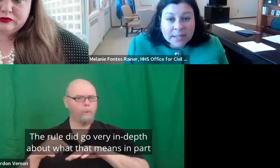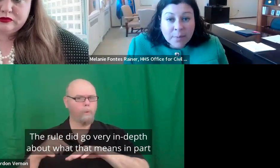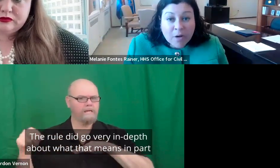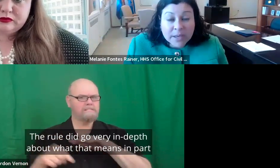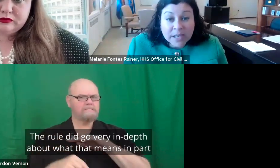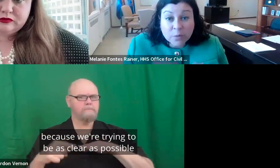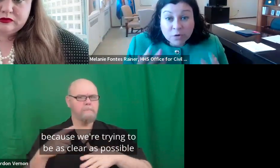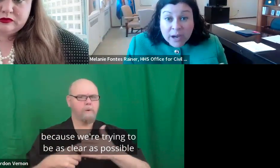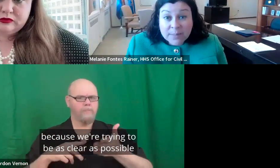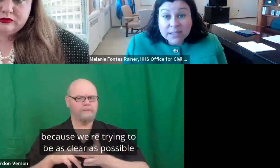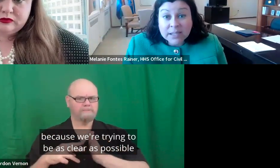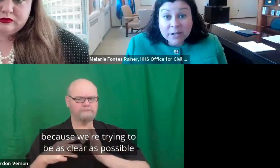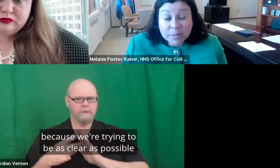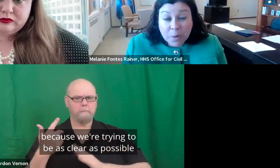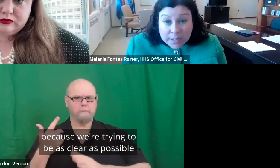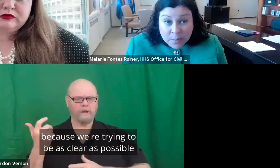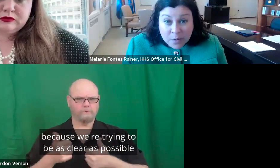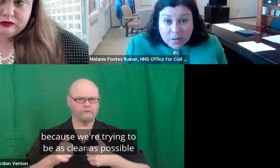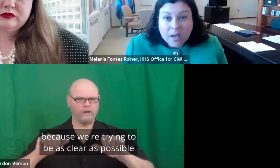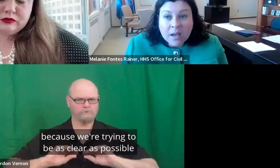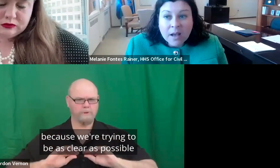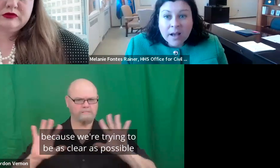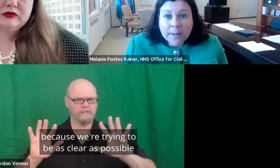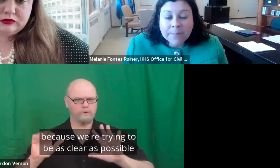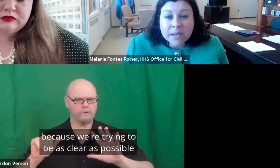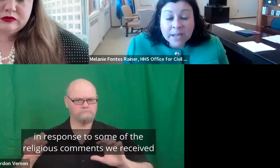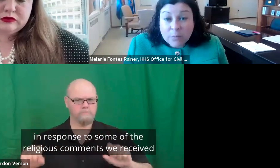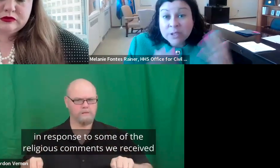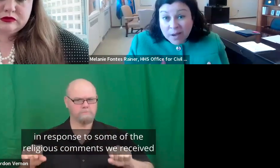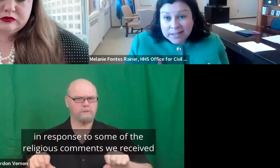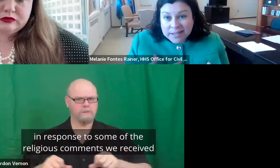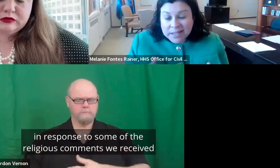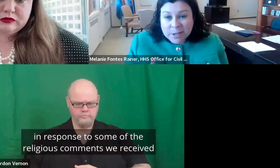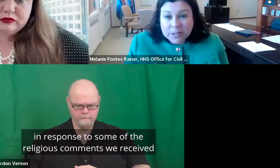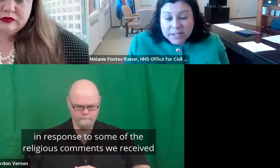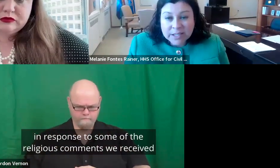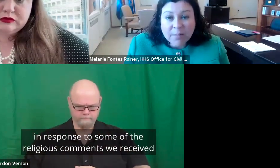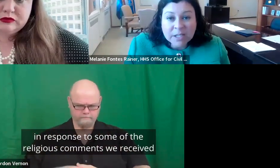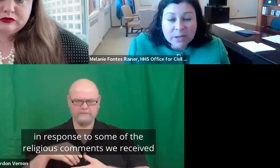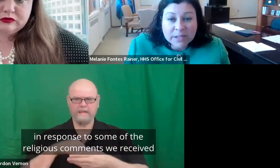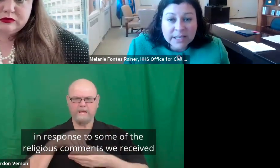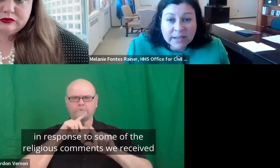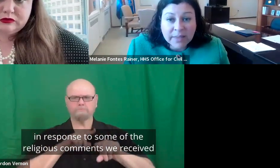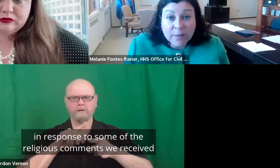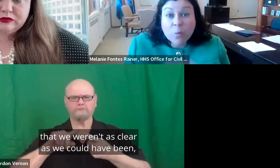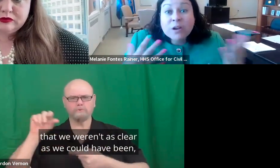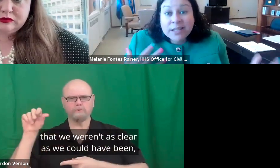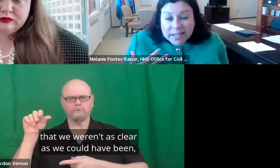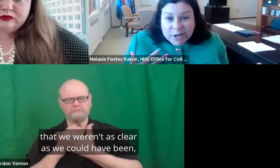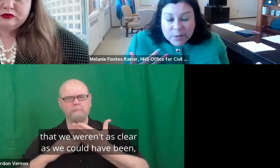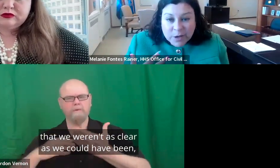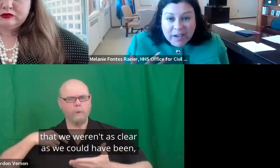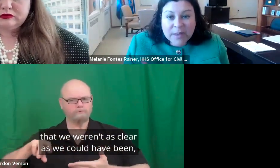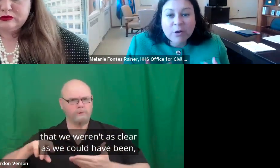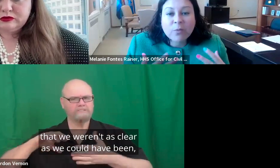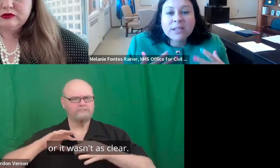that means, in part because we're trying to be as clear as possible in response to some of the religious comments we received that we weren't as